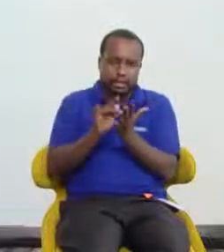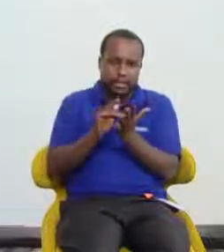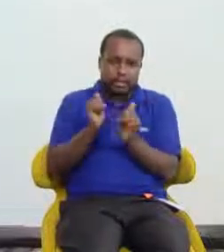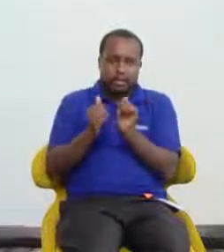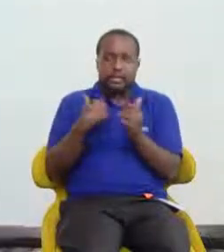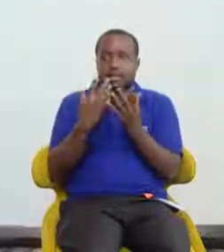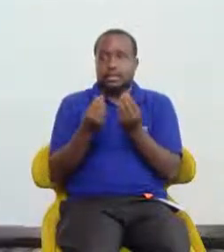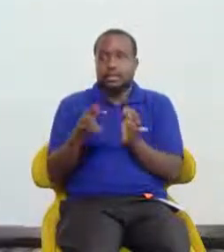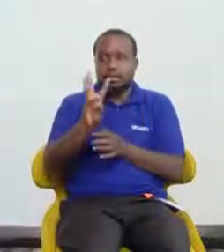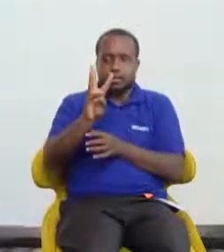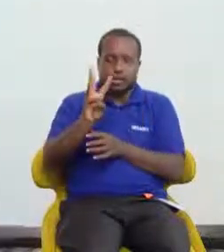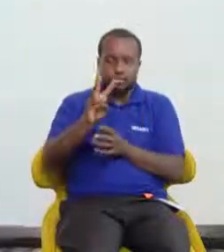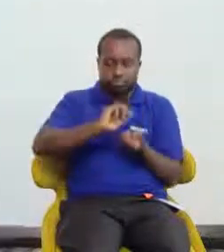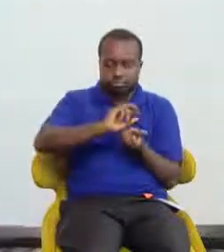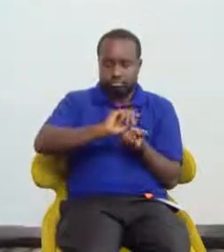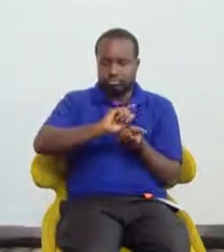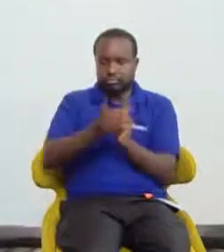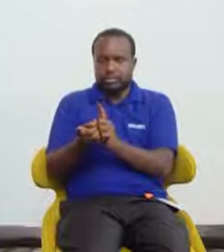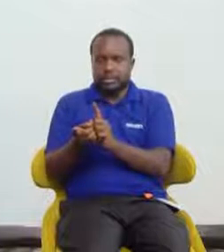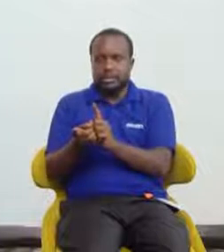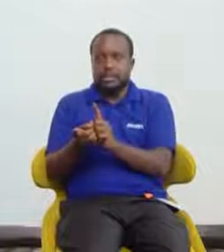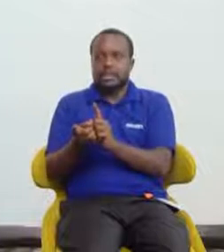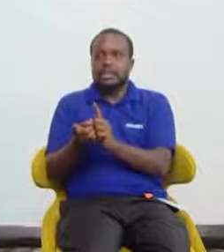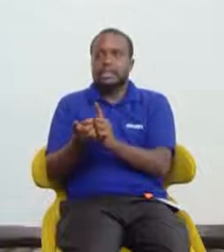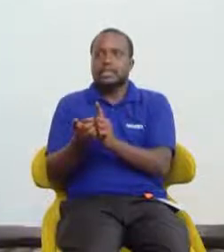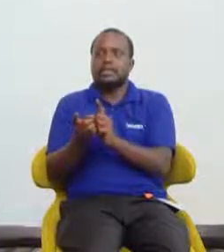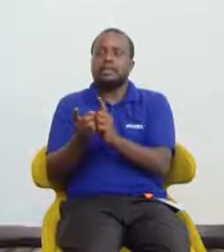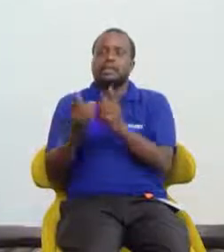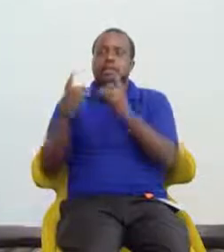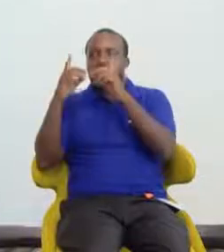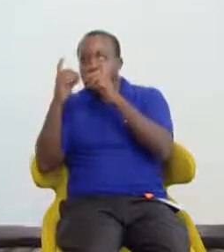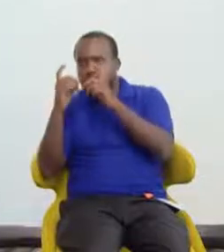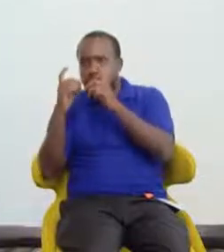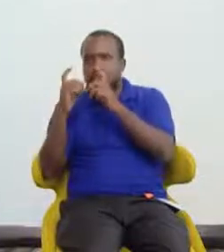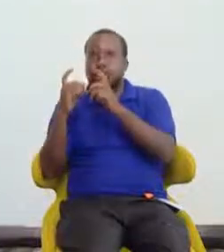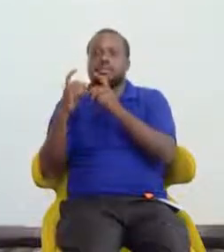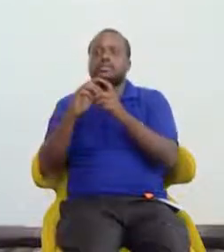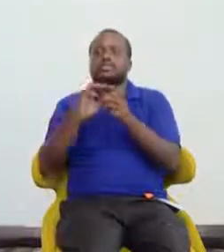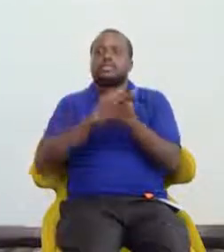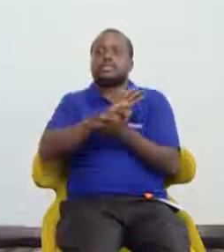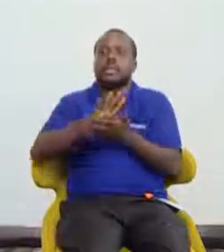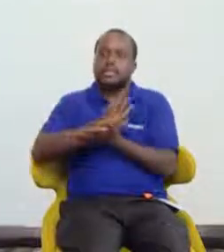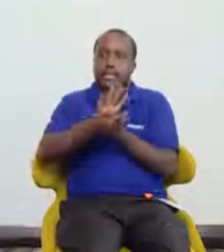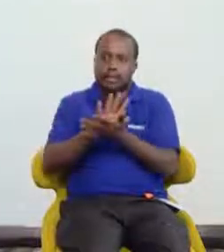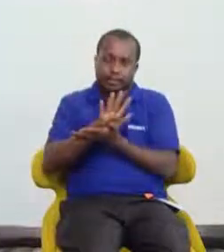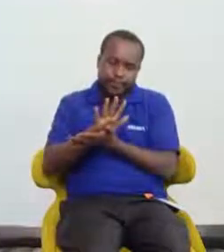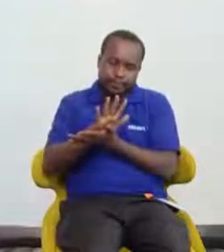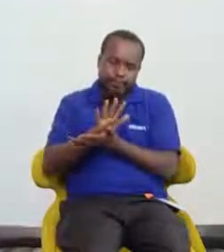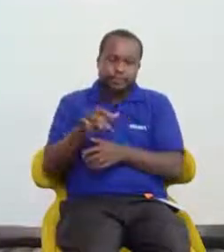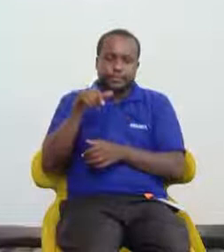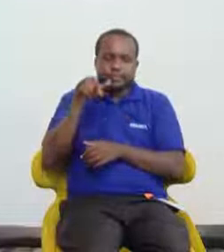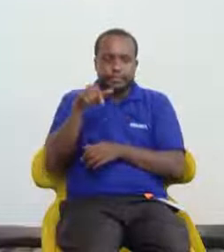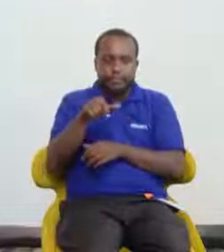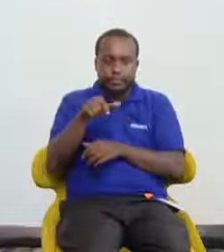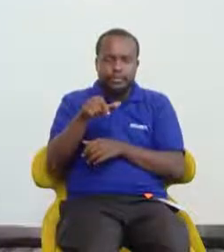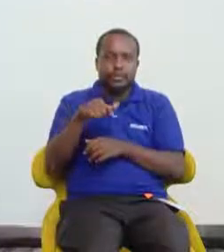software that translates and prepares graphic illustrations into tactile outline images. These gadgets, we were able